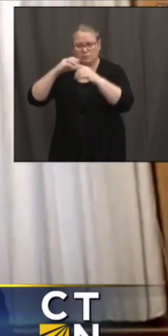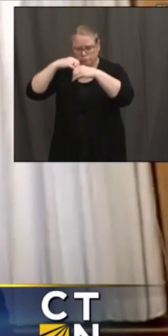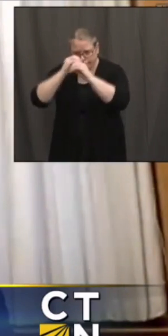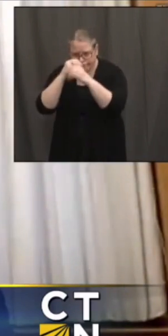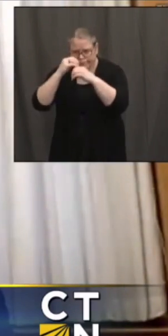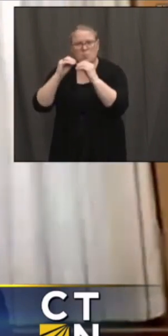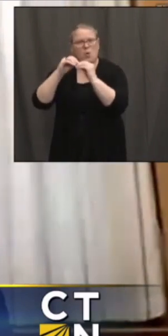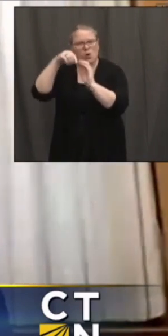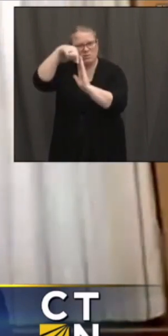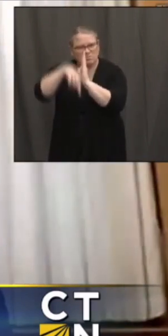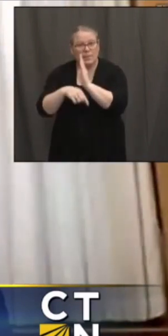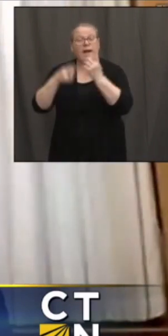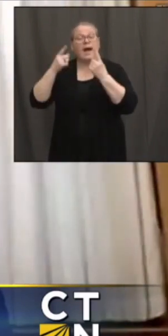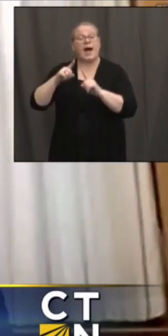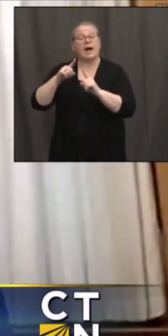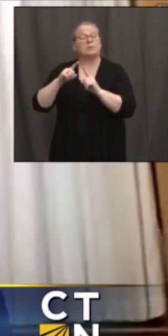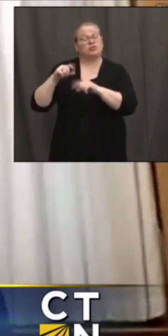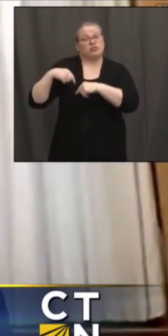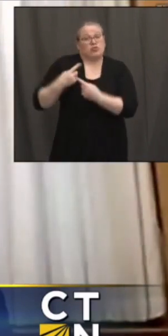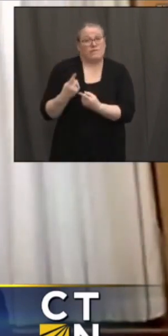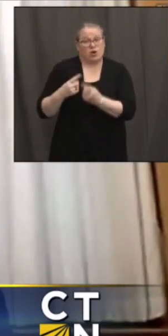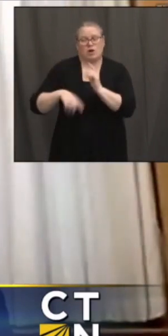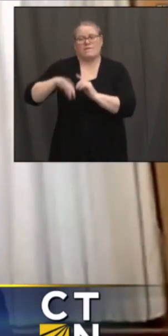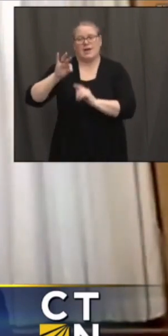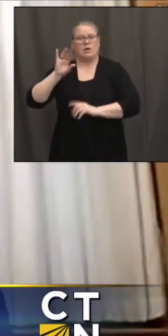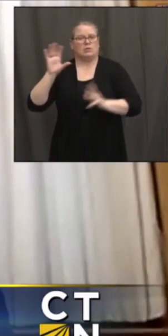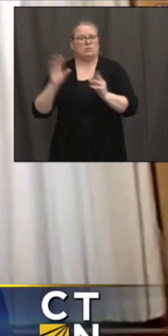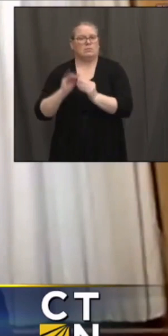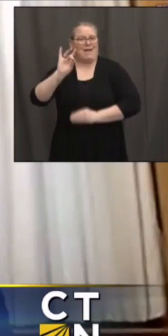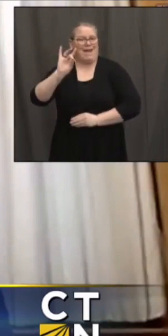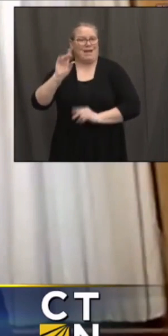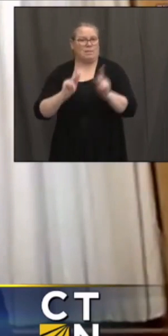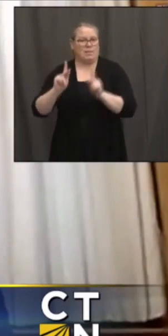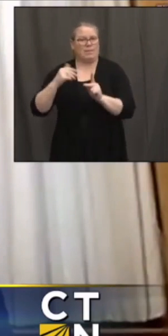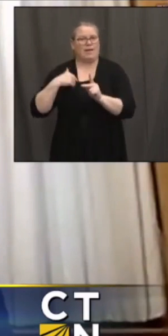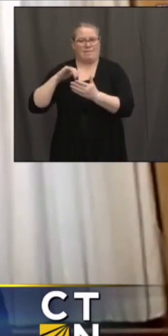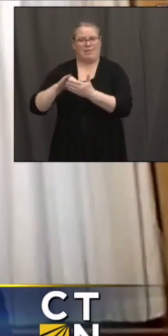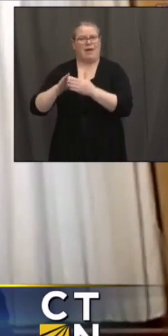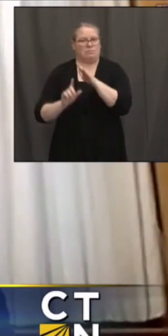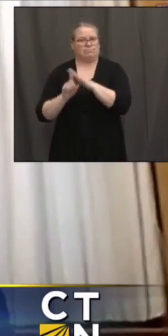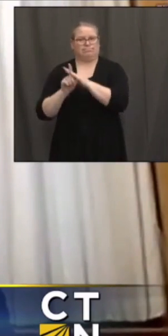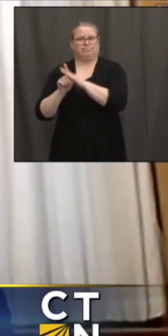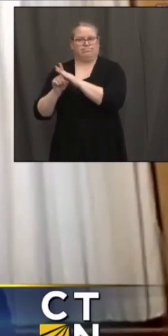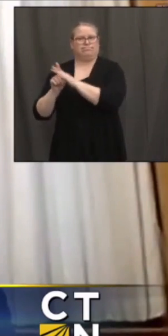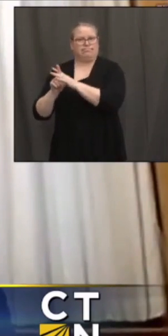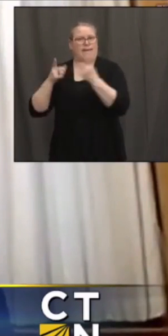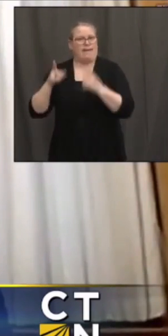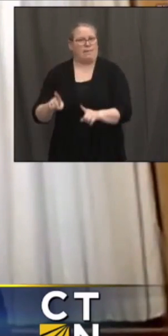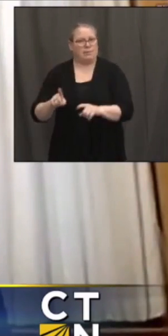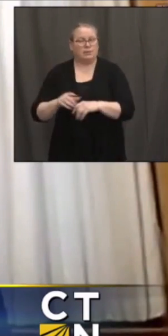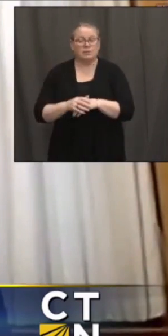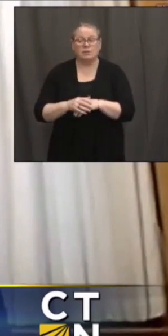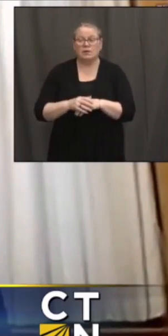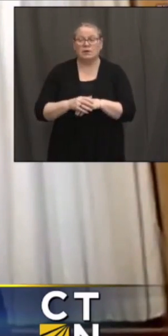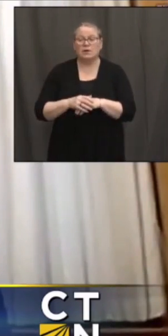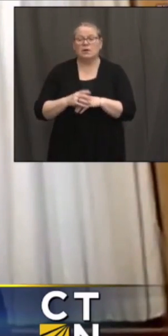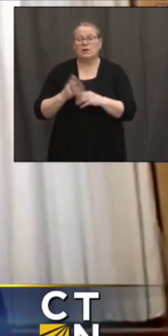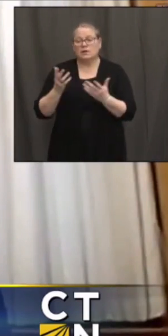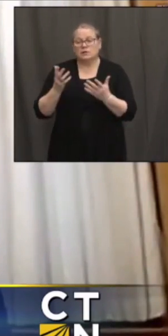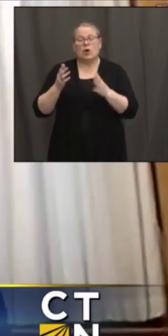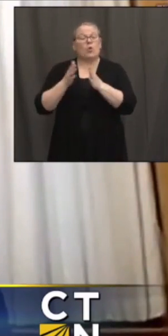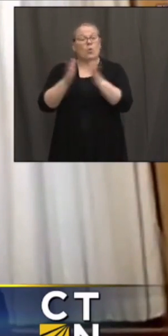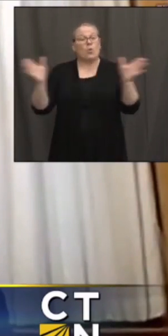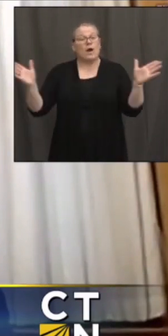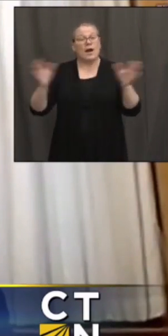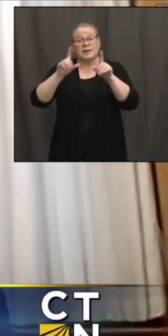has been the case throughout this pandemic, even with the widespread testing we're doing right now, we're not, not everyone who has let's say an